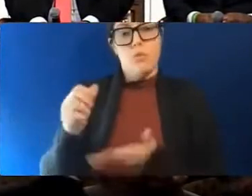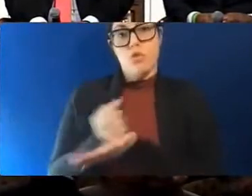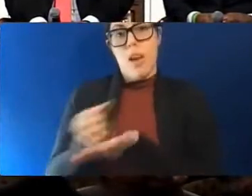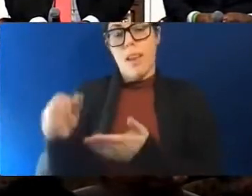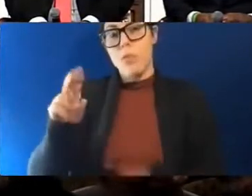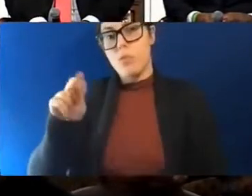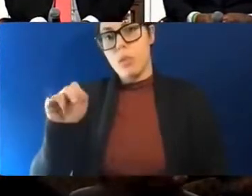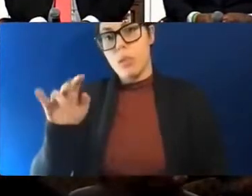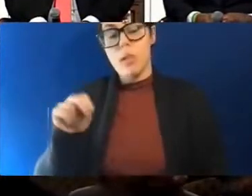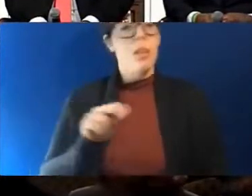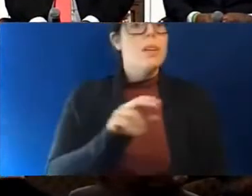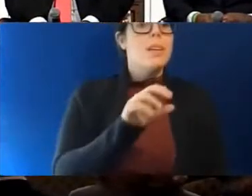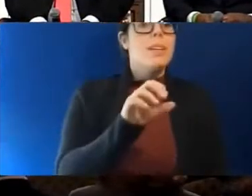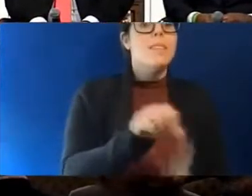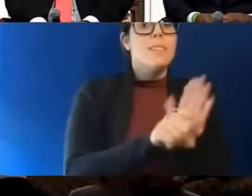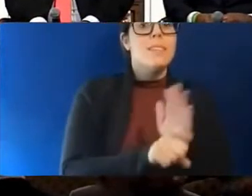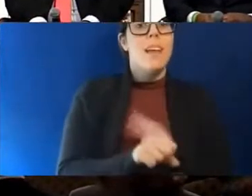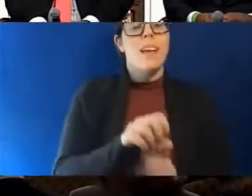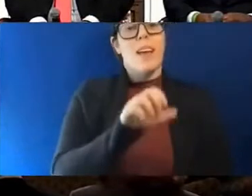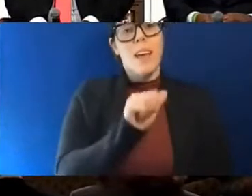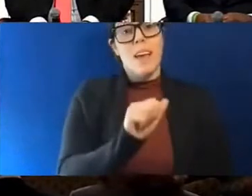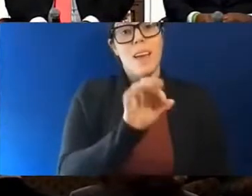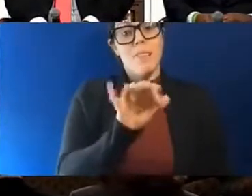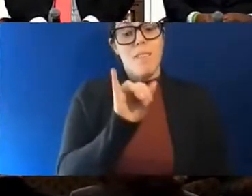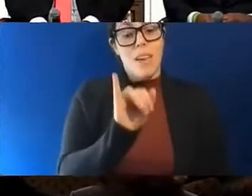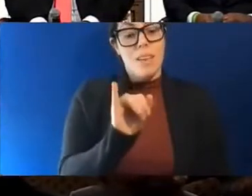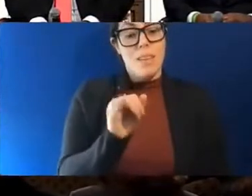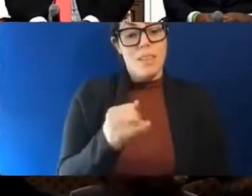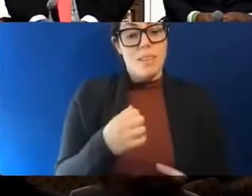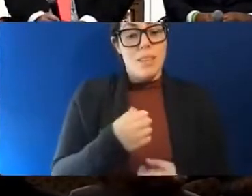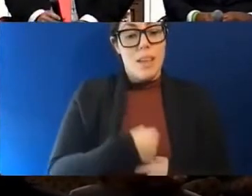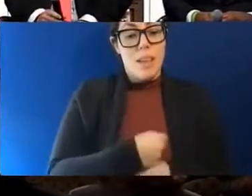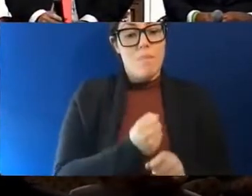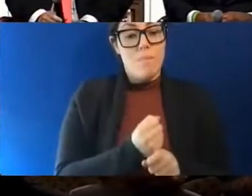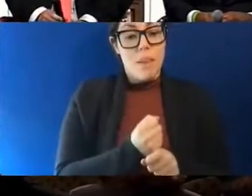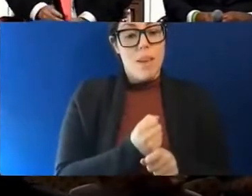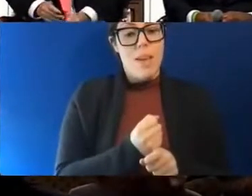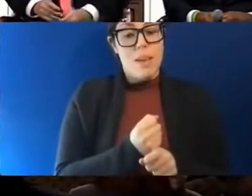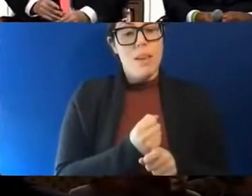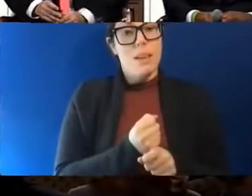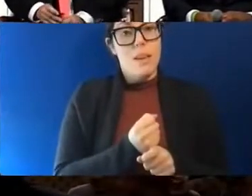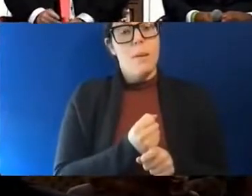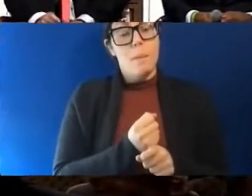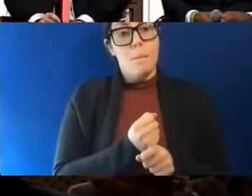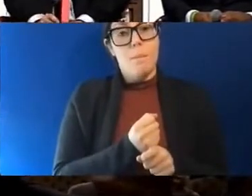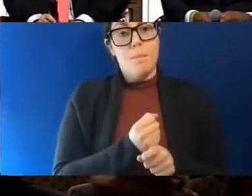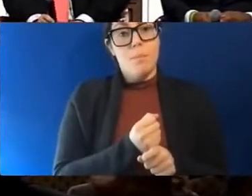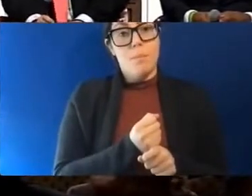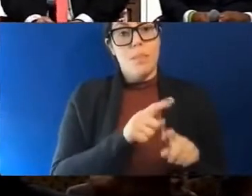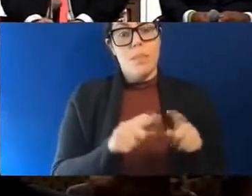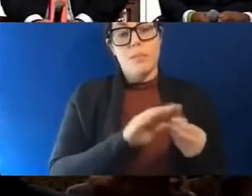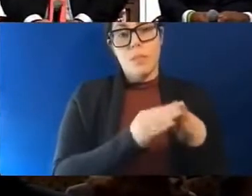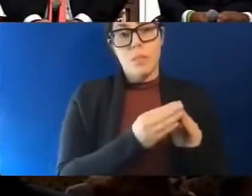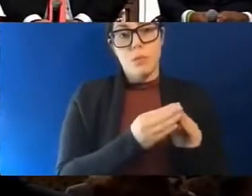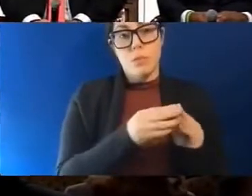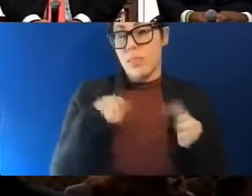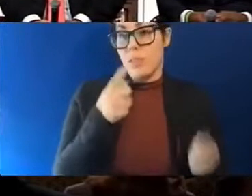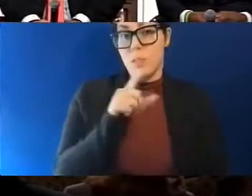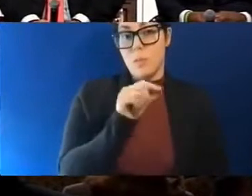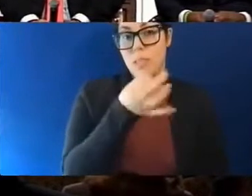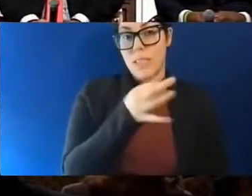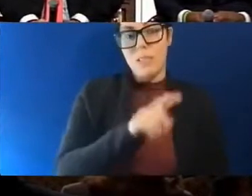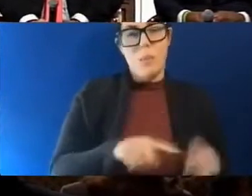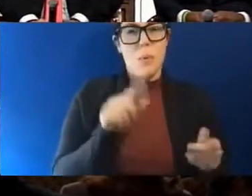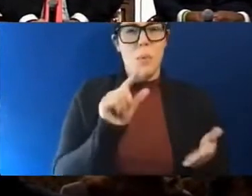have originated $30 billion in single-family mortgages in 2019, but that's a tiny fraction of the